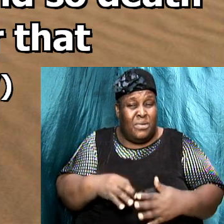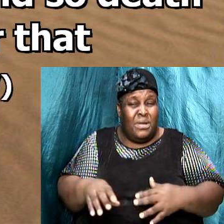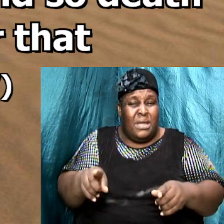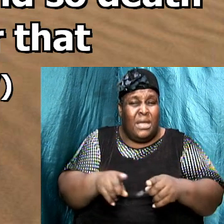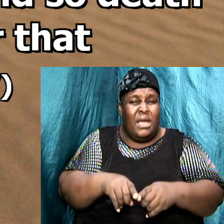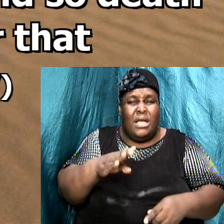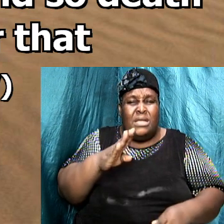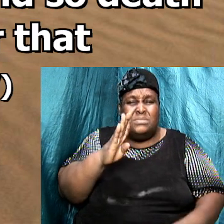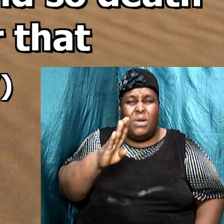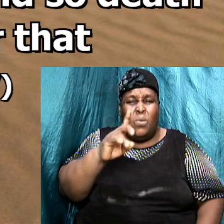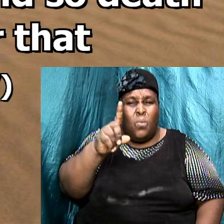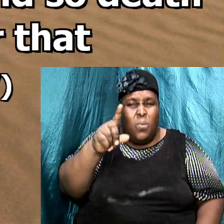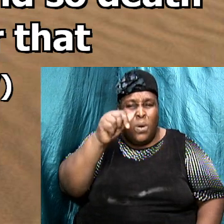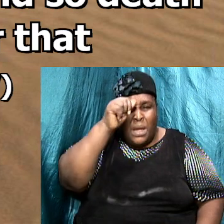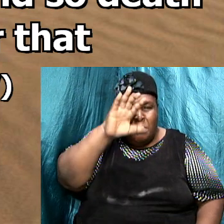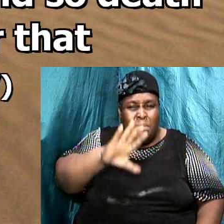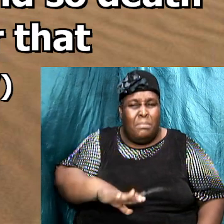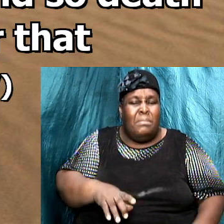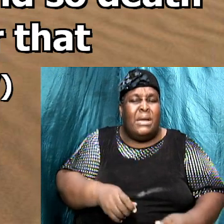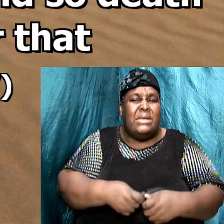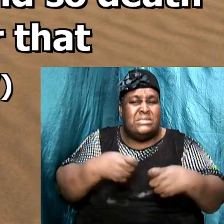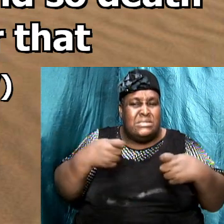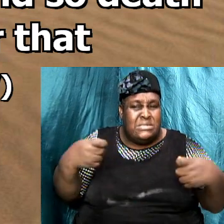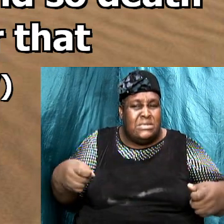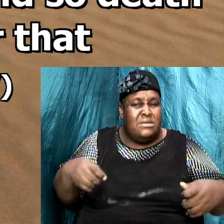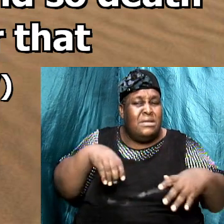Wherefore, as by one